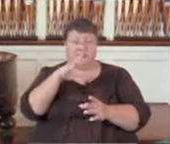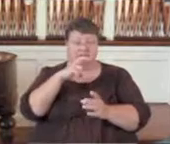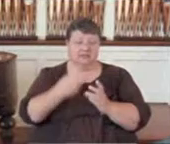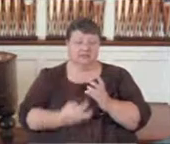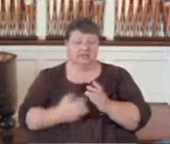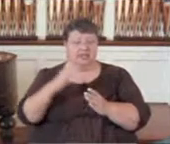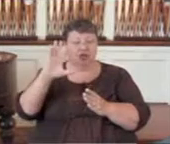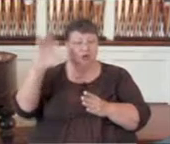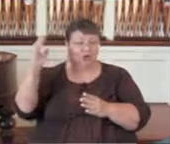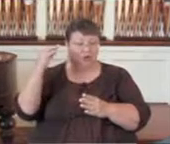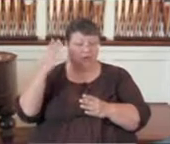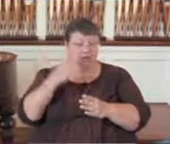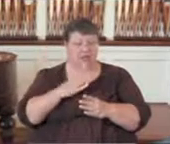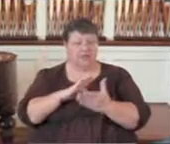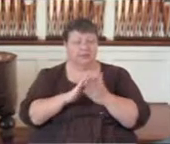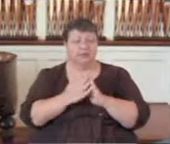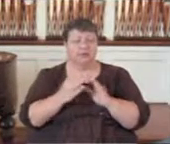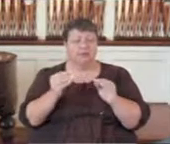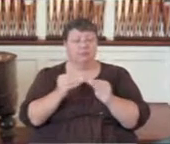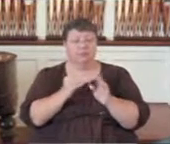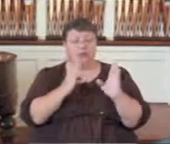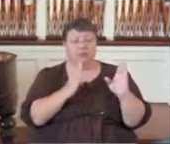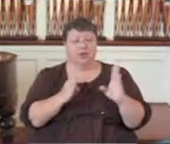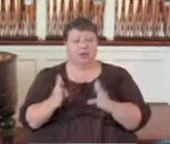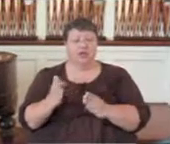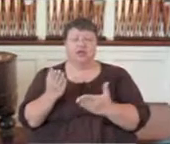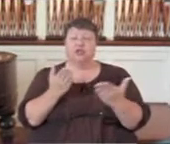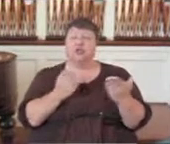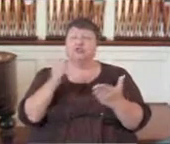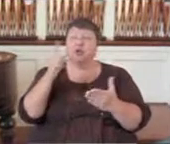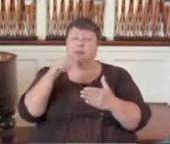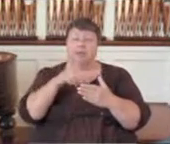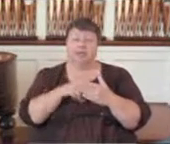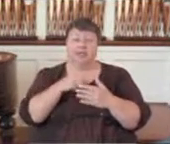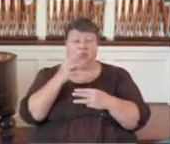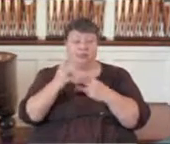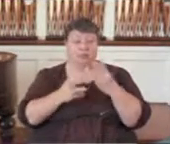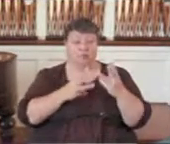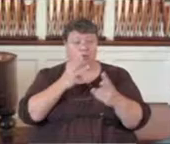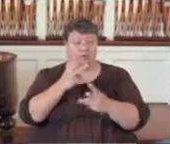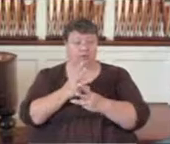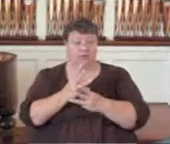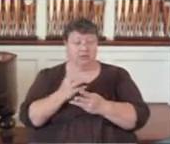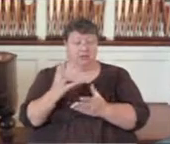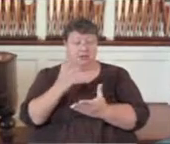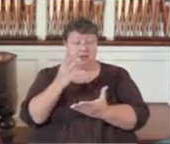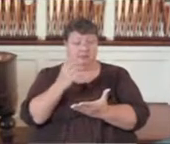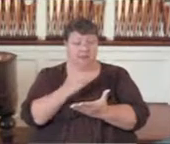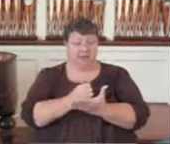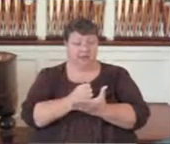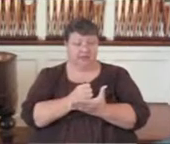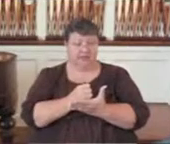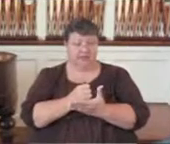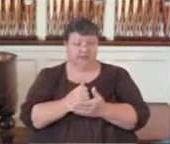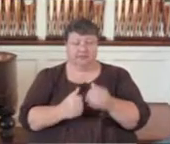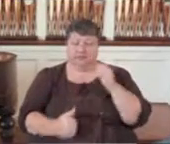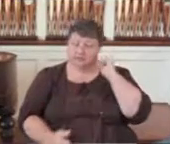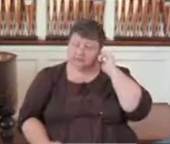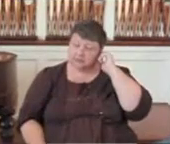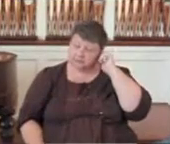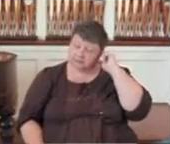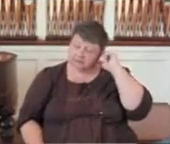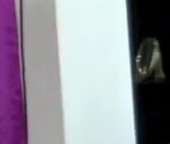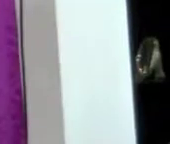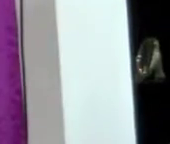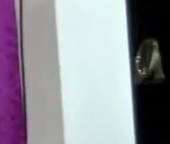in your grace and become more prepared to serve you in your world. Amen.